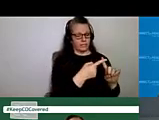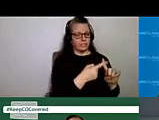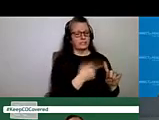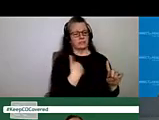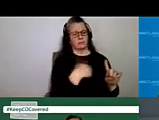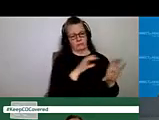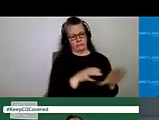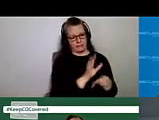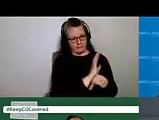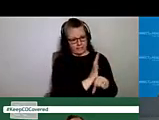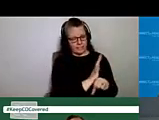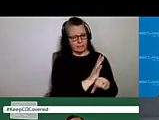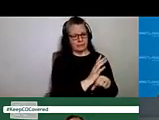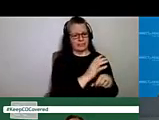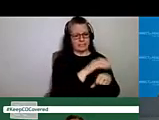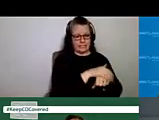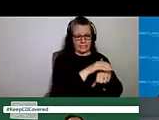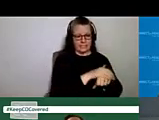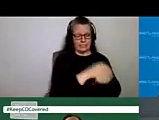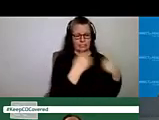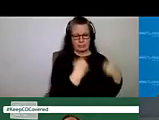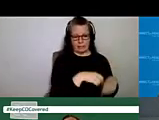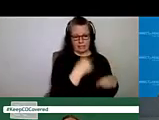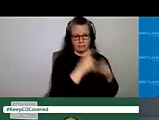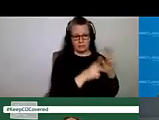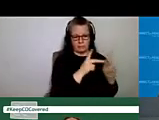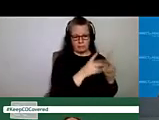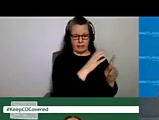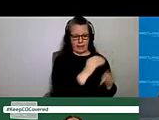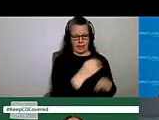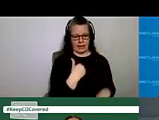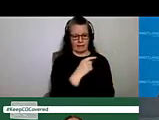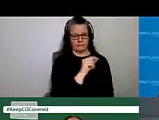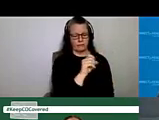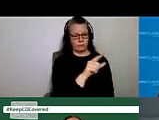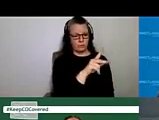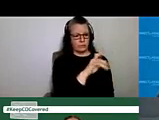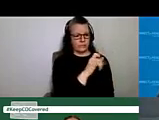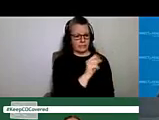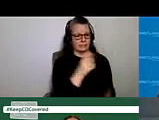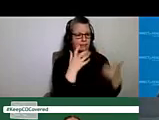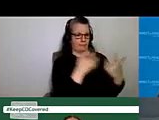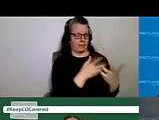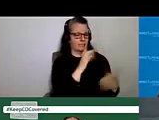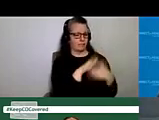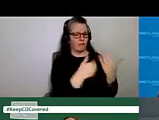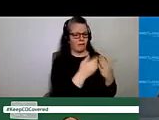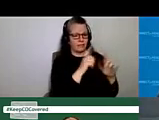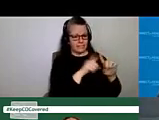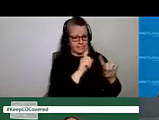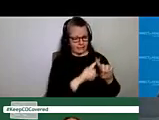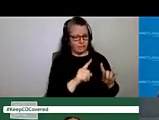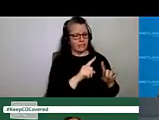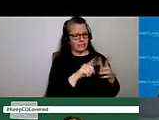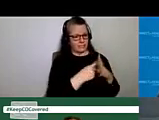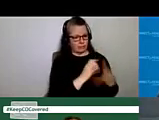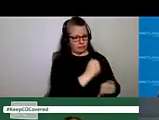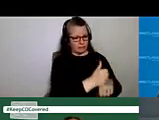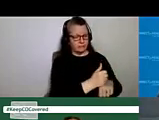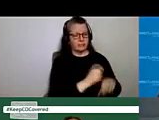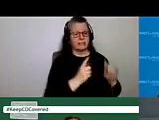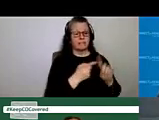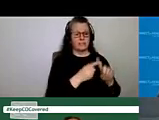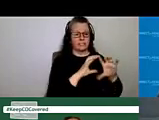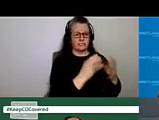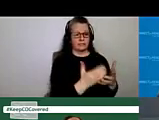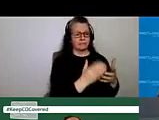in English and Spanish for folks, and have toolkits that match up with all of these different initiatives. This first phase was update your